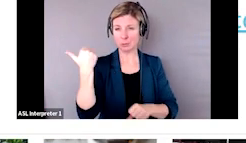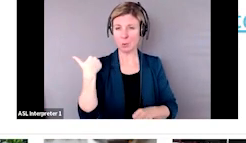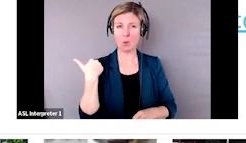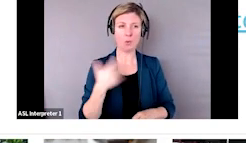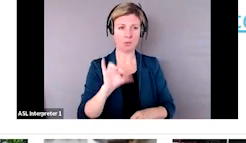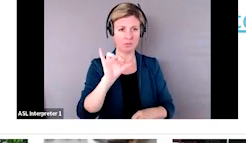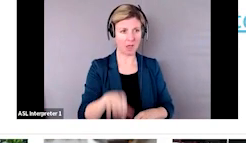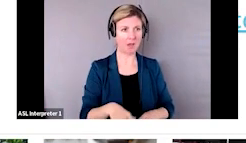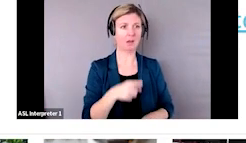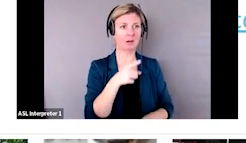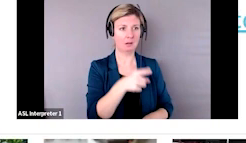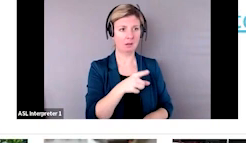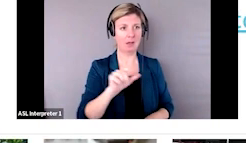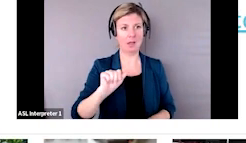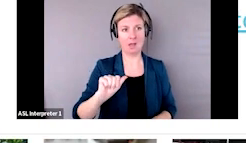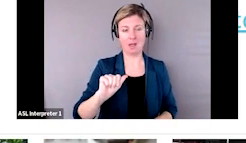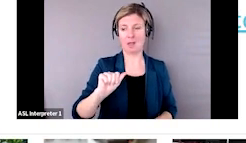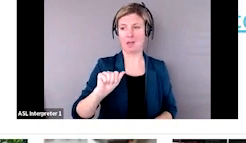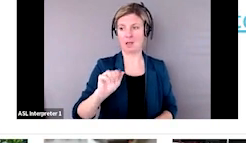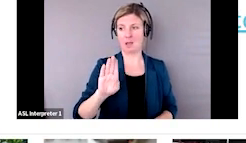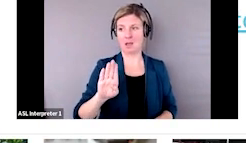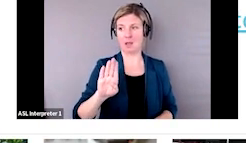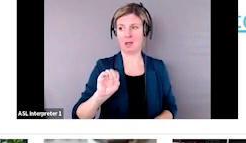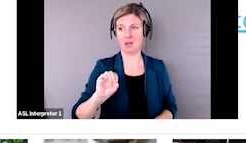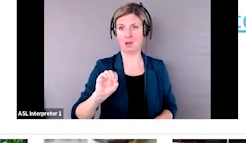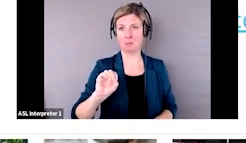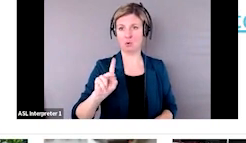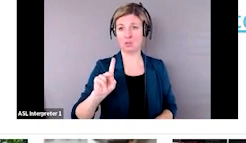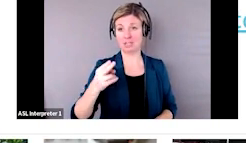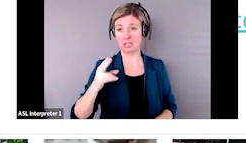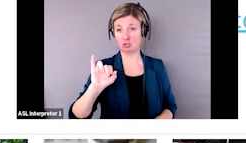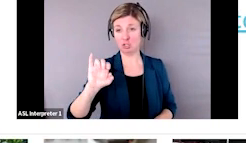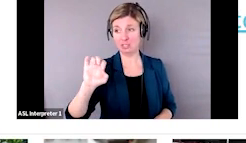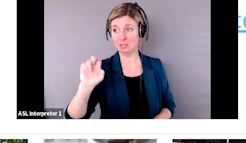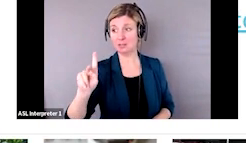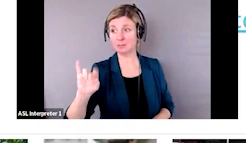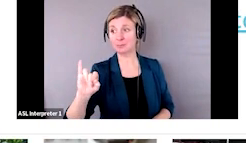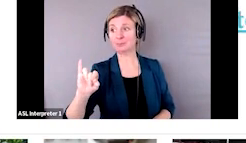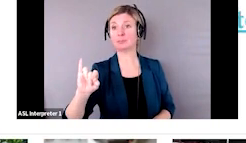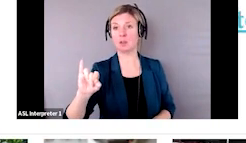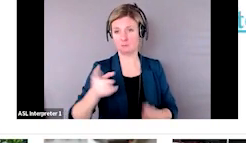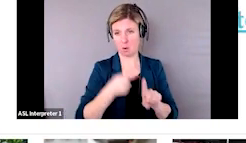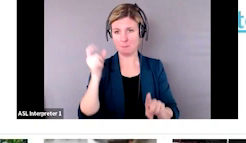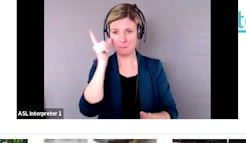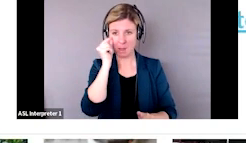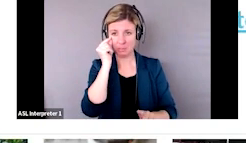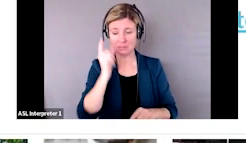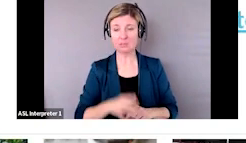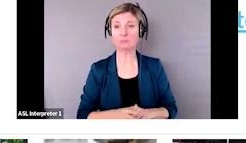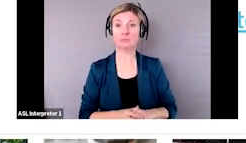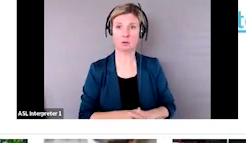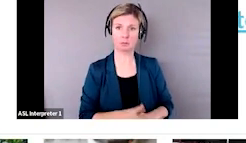And this allows us to tell the story about what they're doing, why they're doing